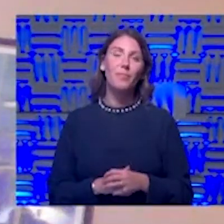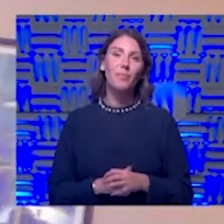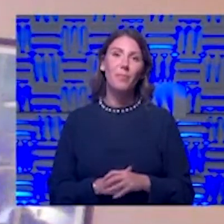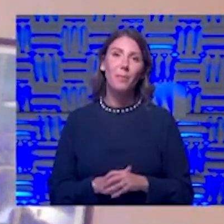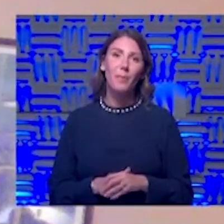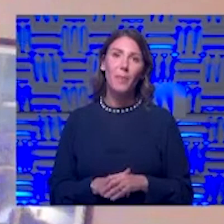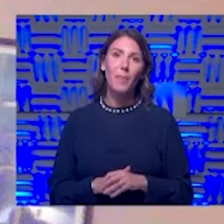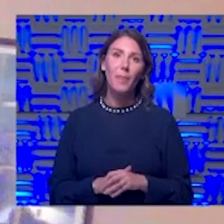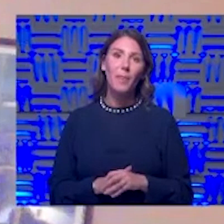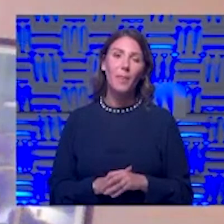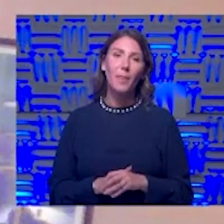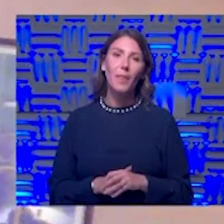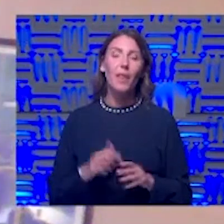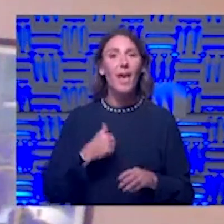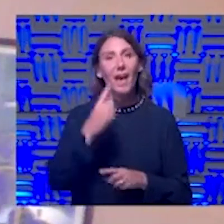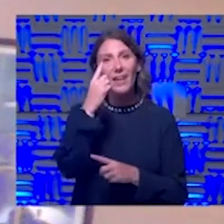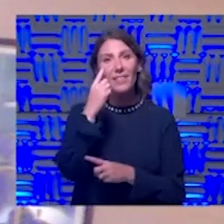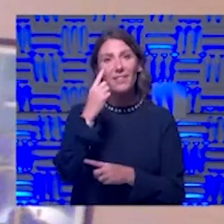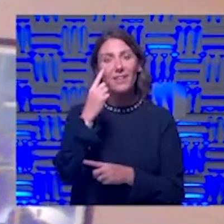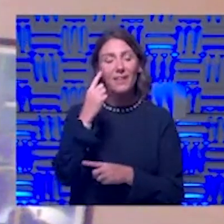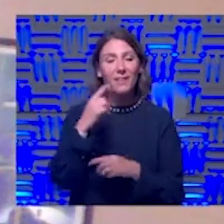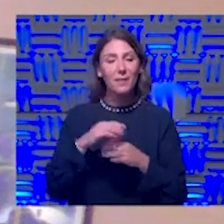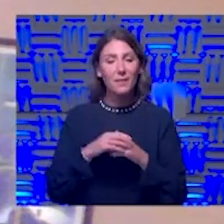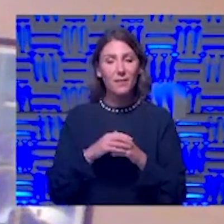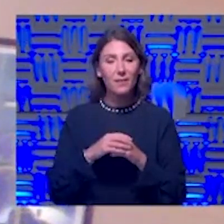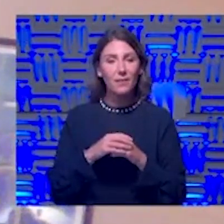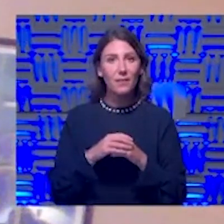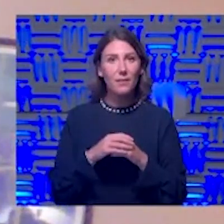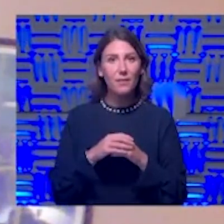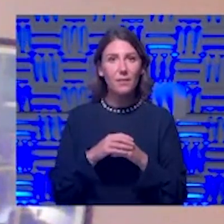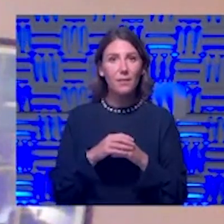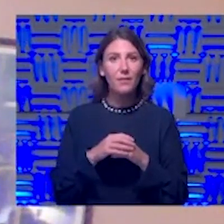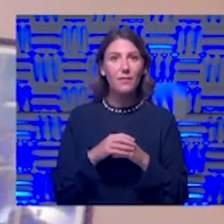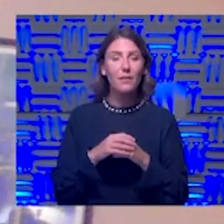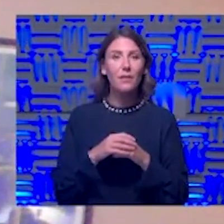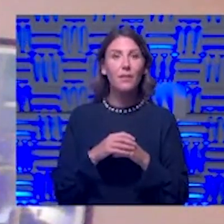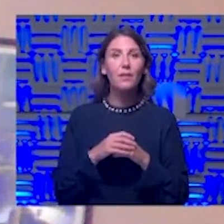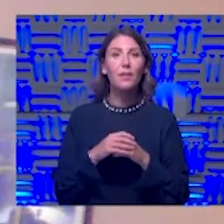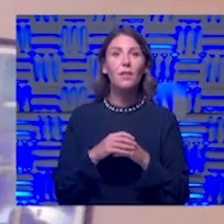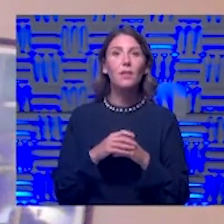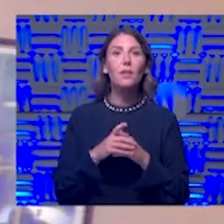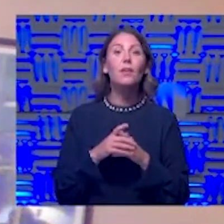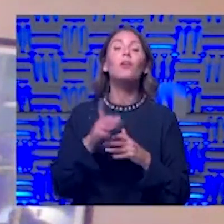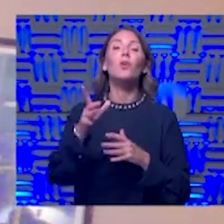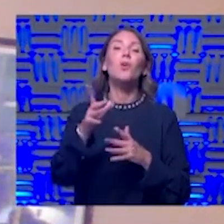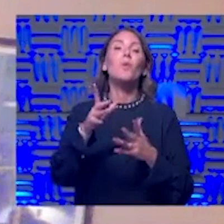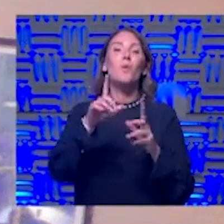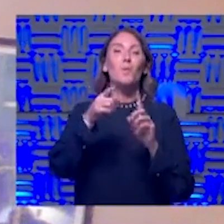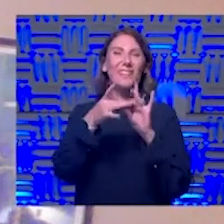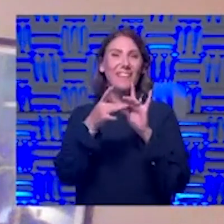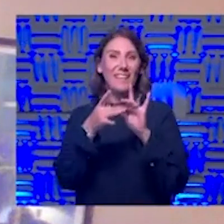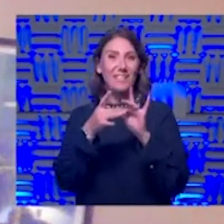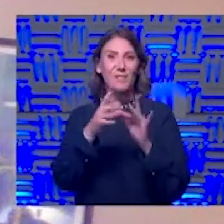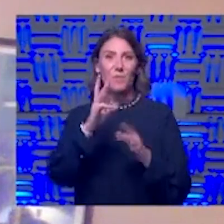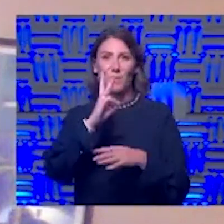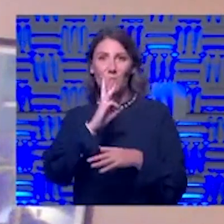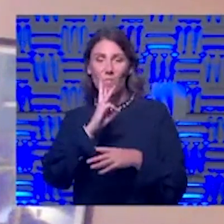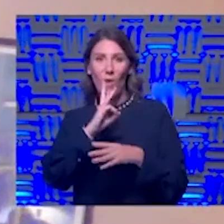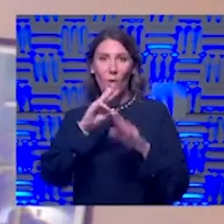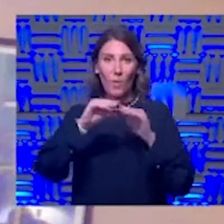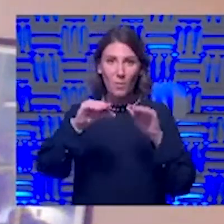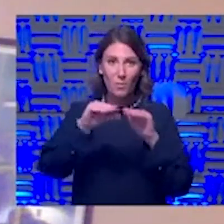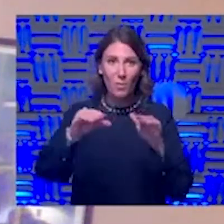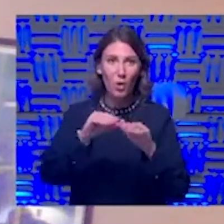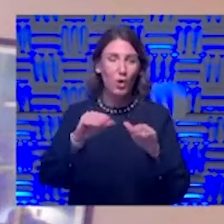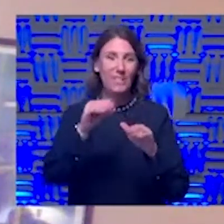last thing, I think what Hawk was actually inferring is that the water itself is not the major concern. I just really